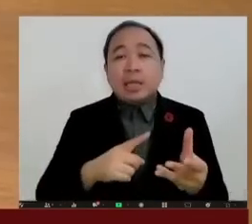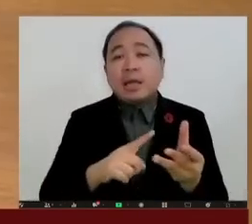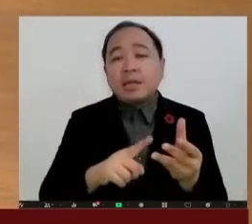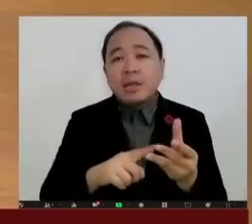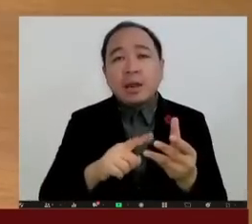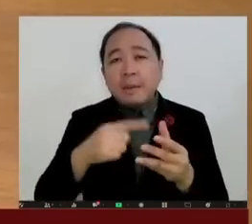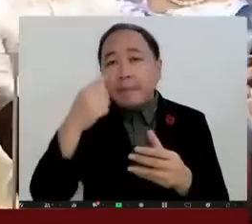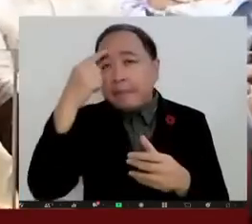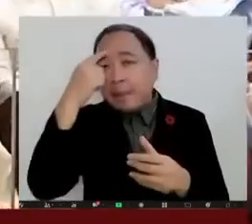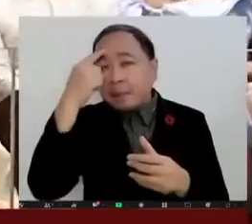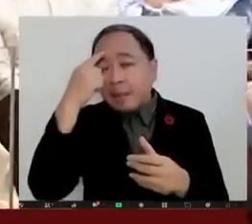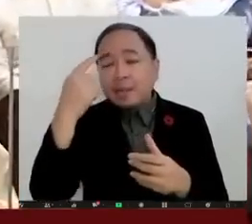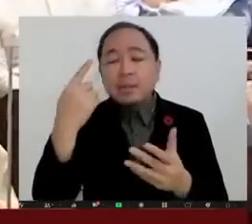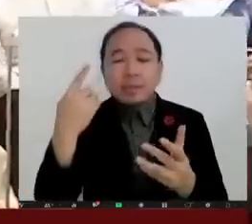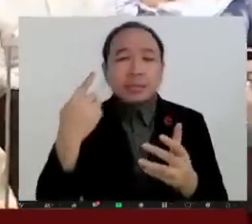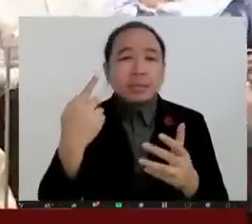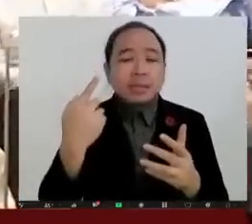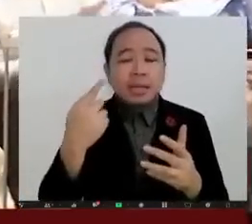tayo.